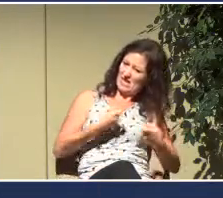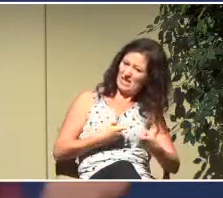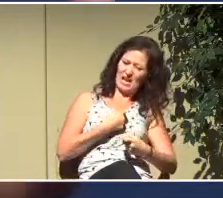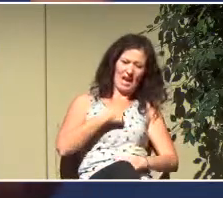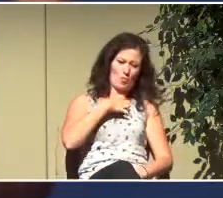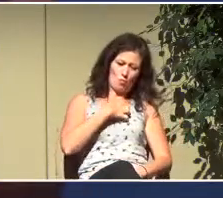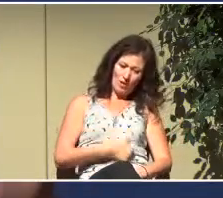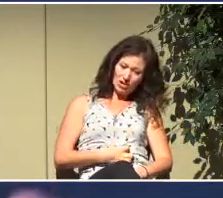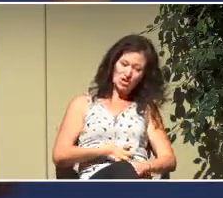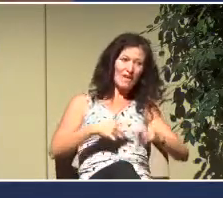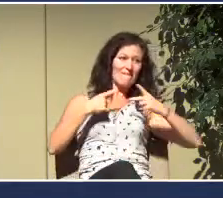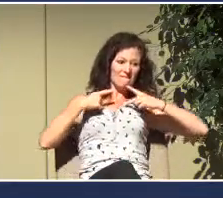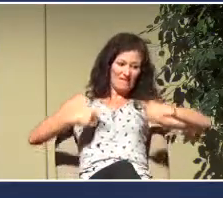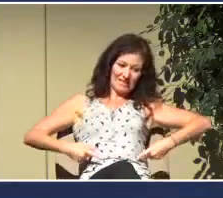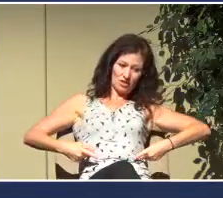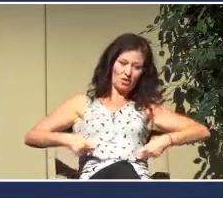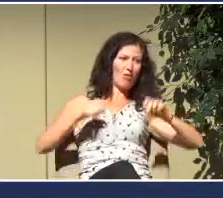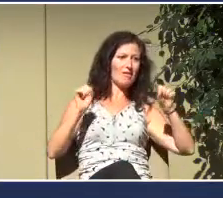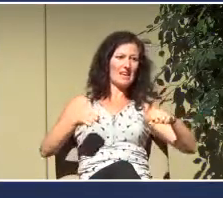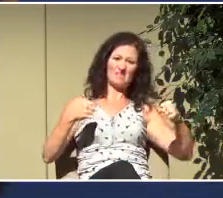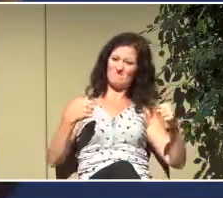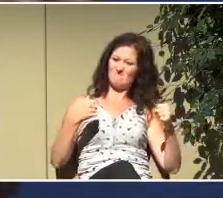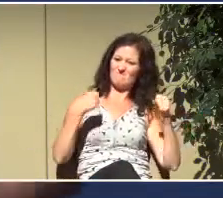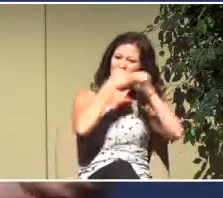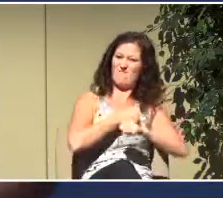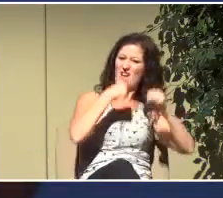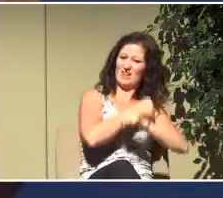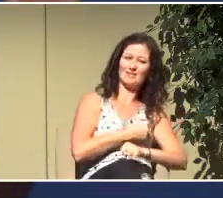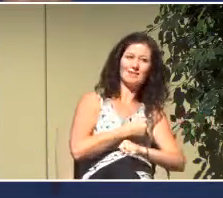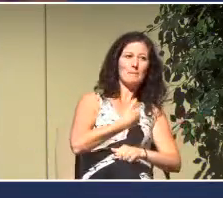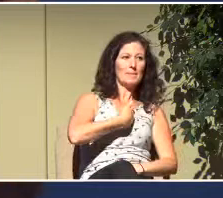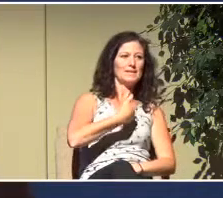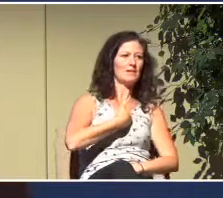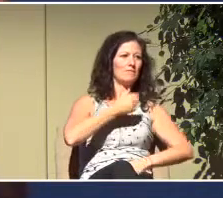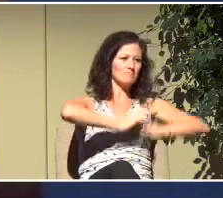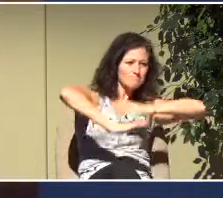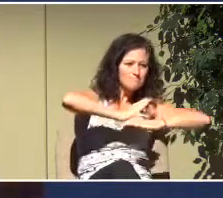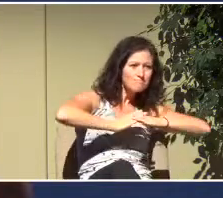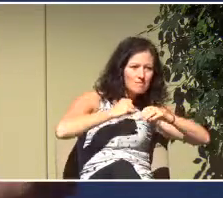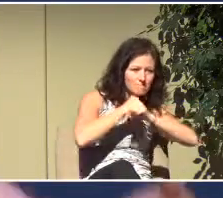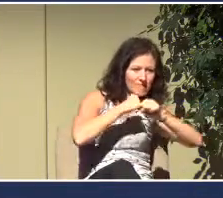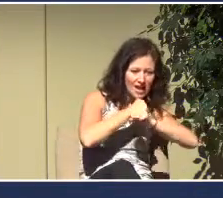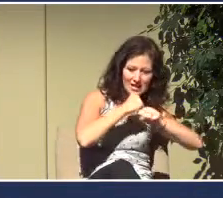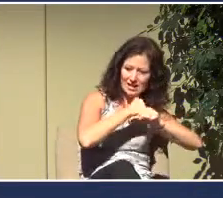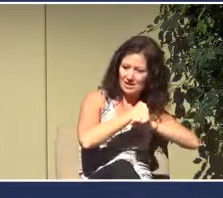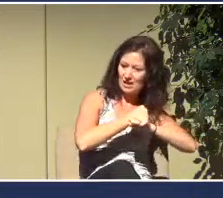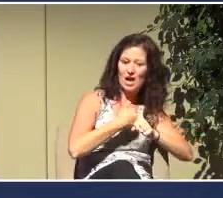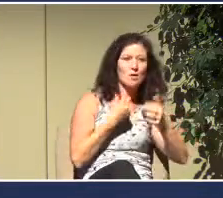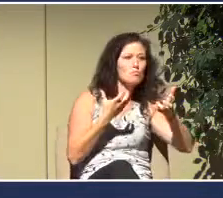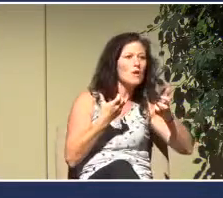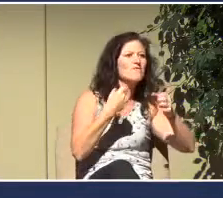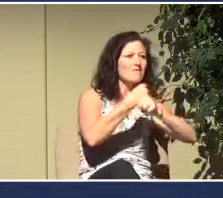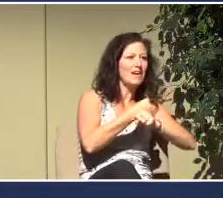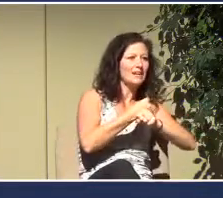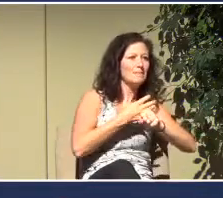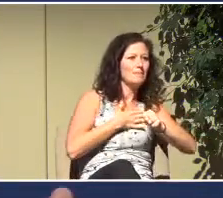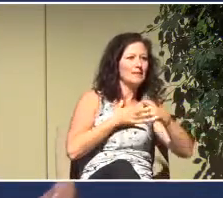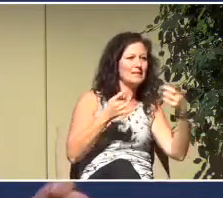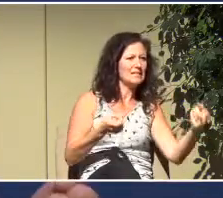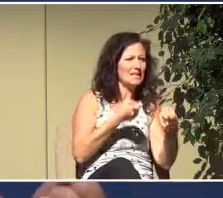it was physical so that I could actually hit it. I had some training in karate, so I knew at least how to deal with a physical opponent, right?